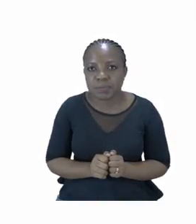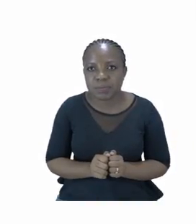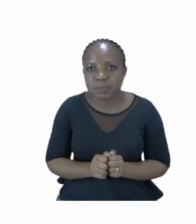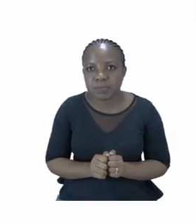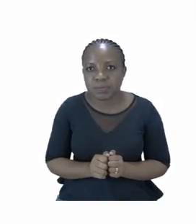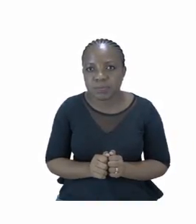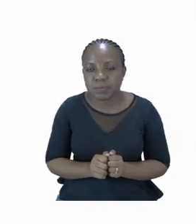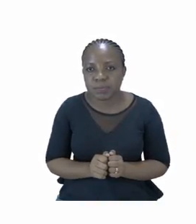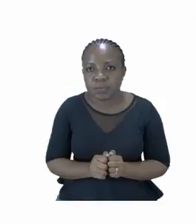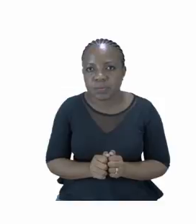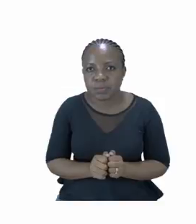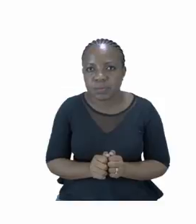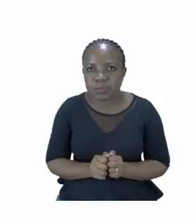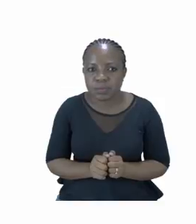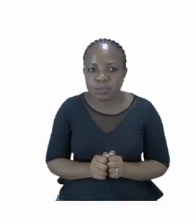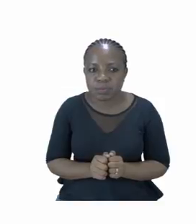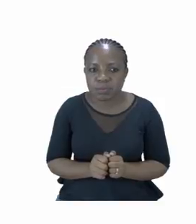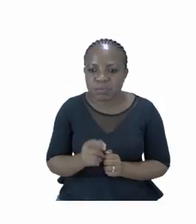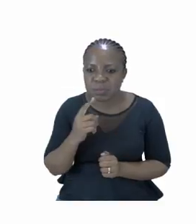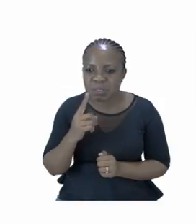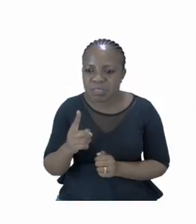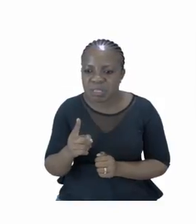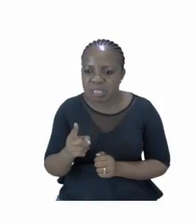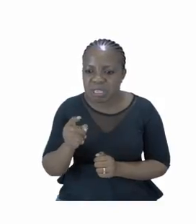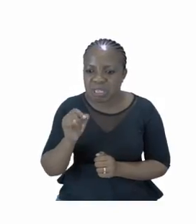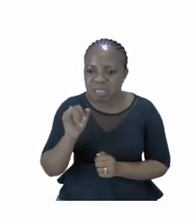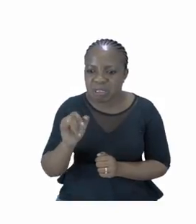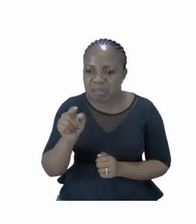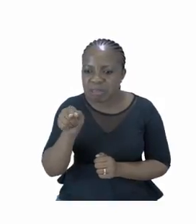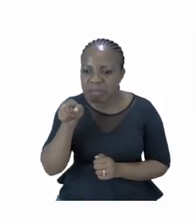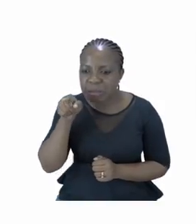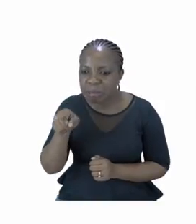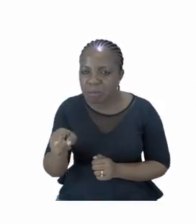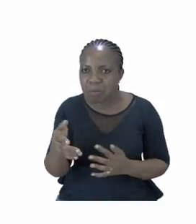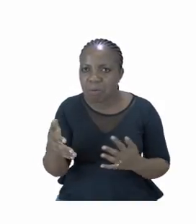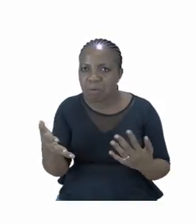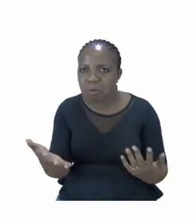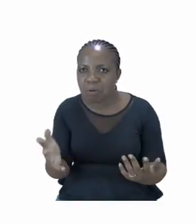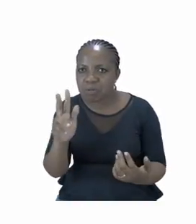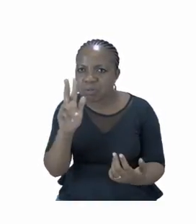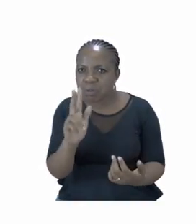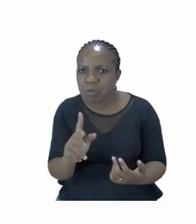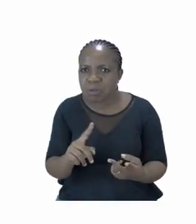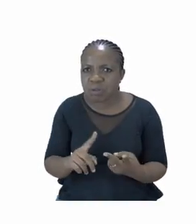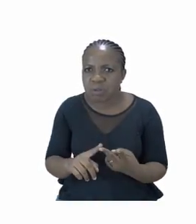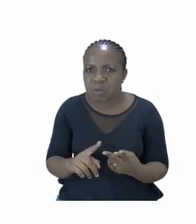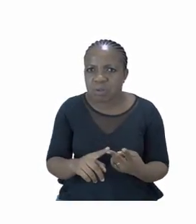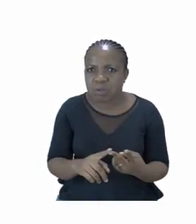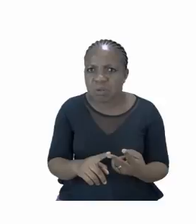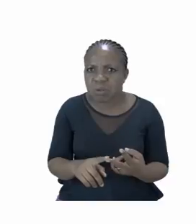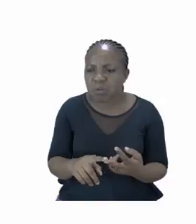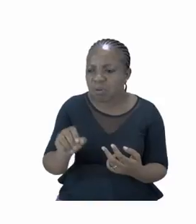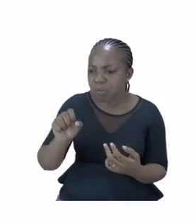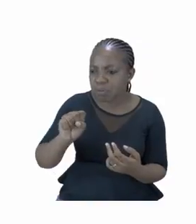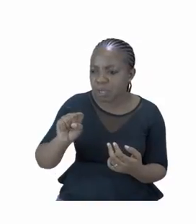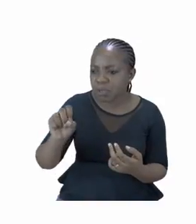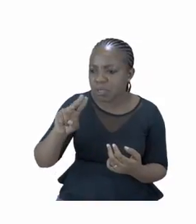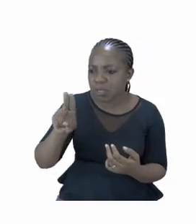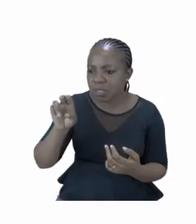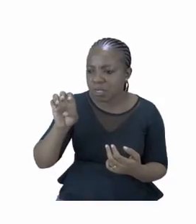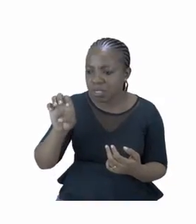Do you say it or do you say she?